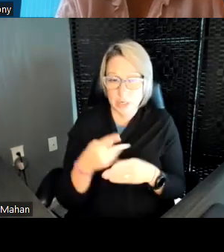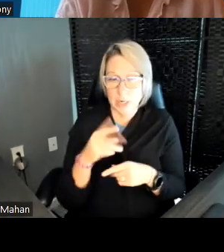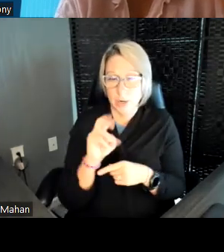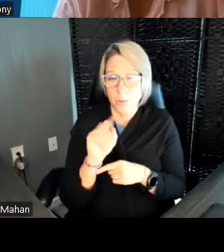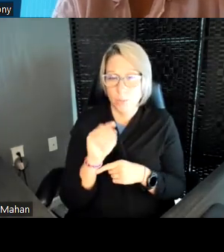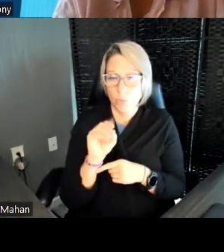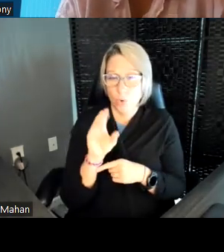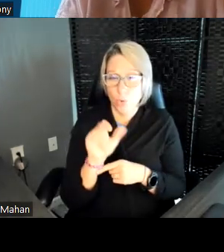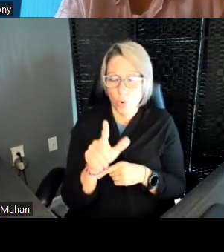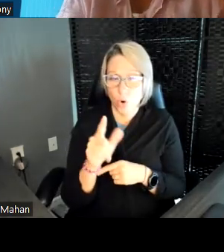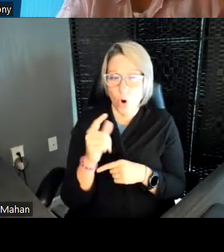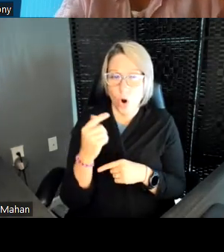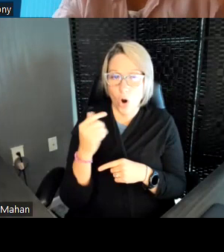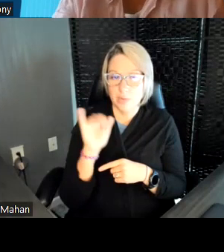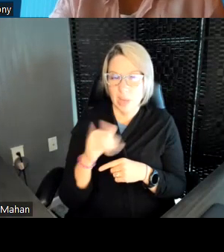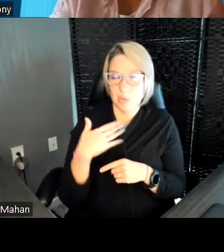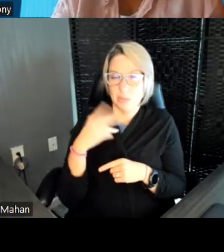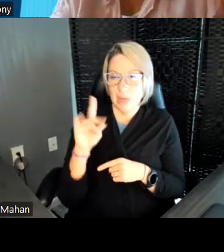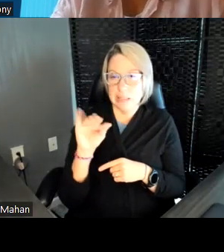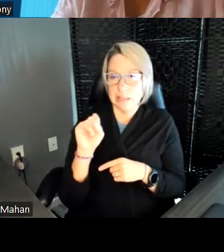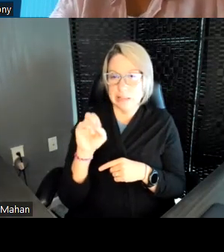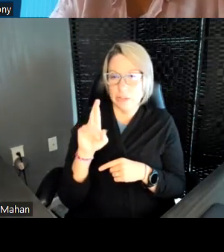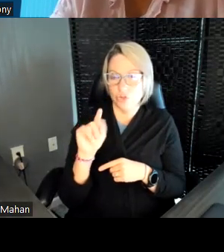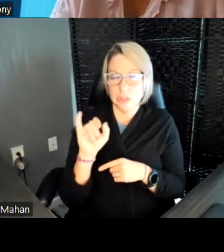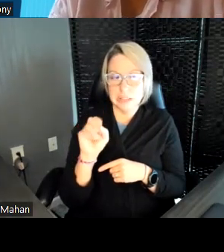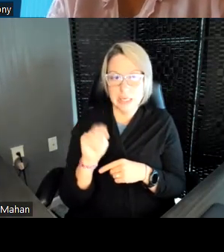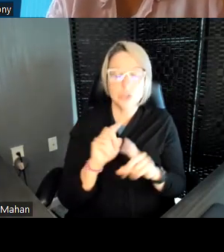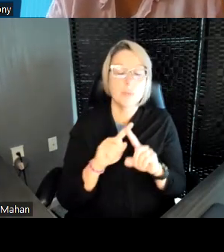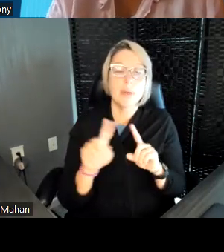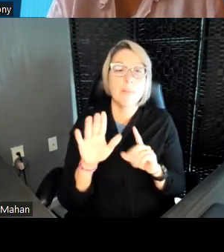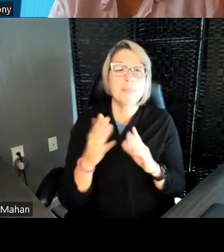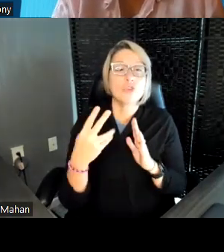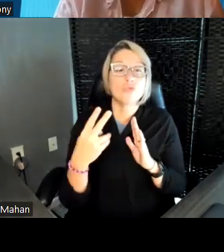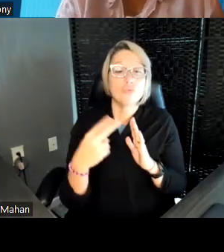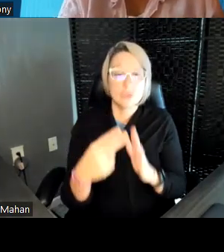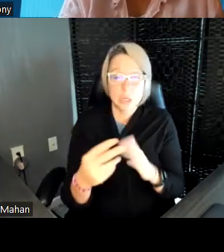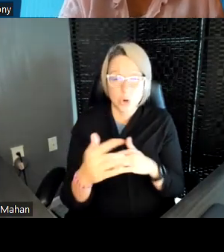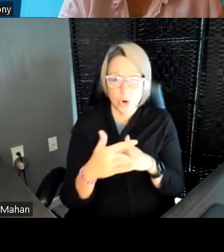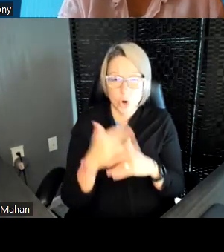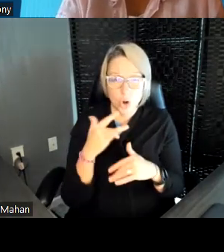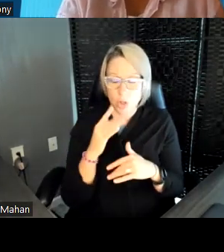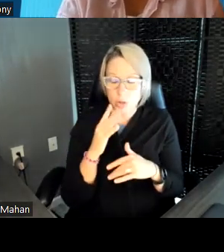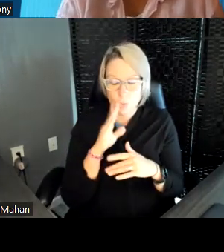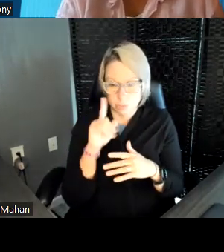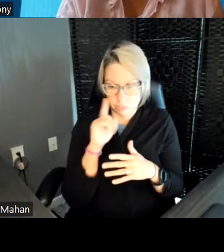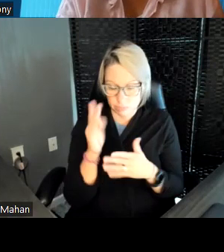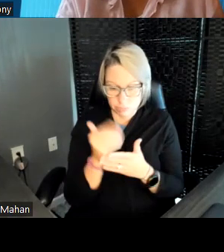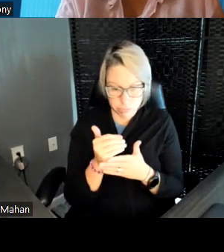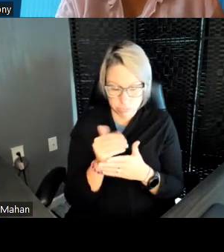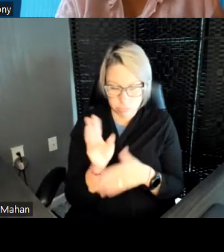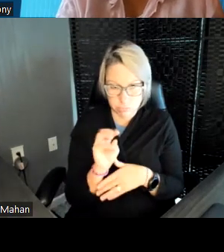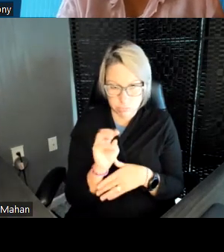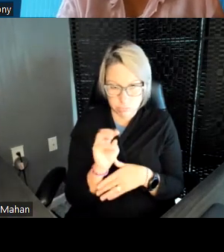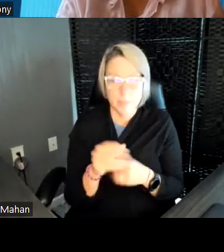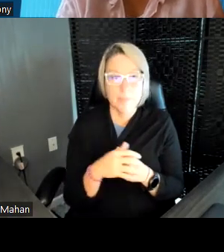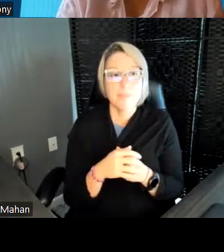play-based assessment that Tony Linder does. But if you read about what they do early on, it'll blow your mind. But here's what we